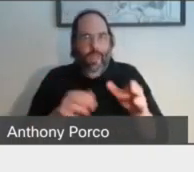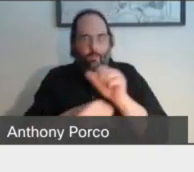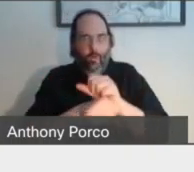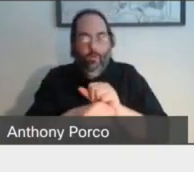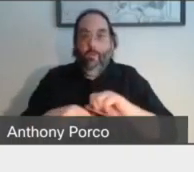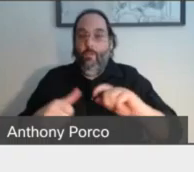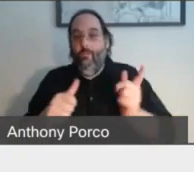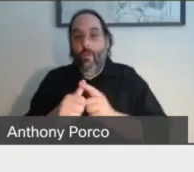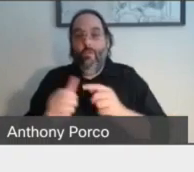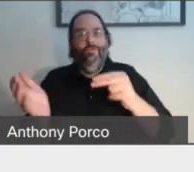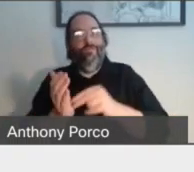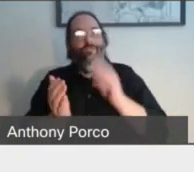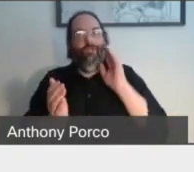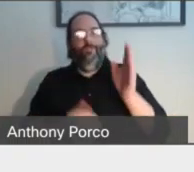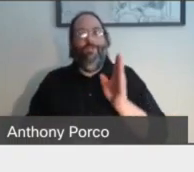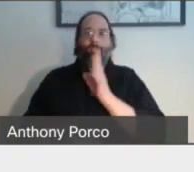from the nurses.